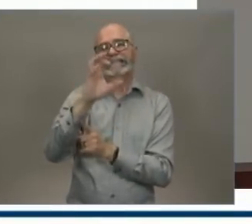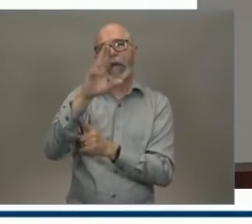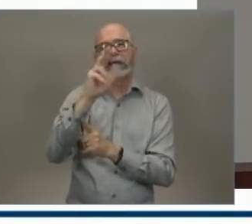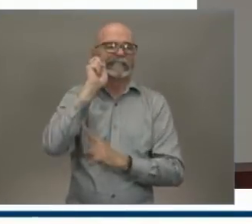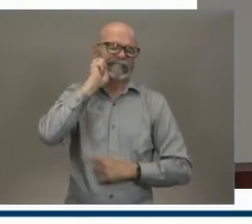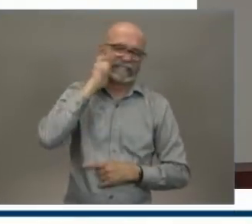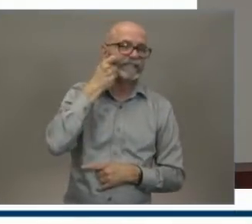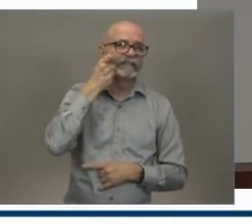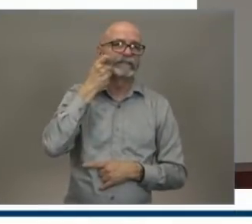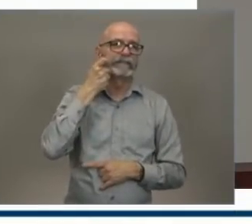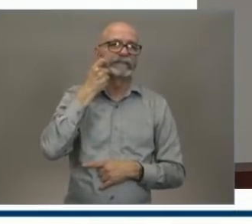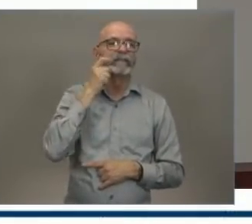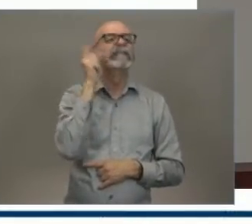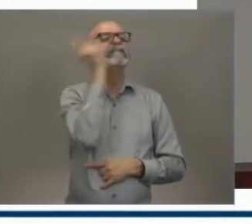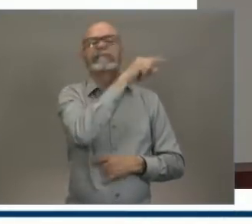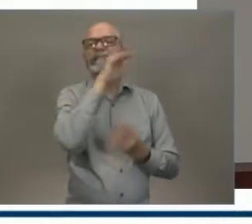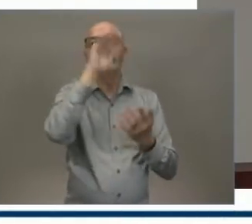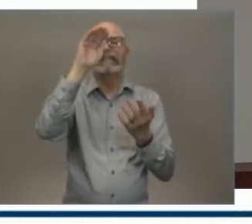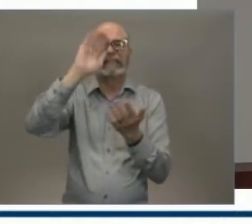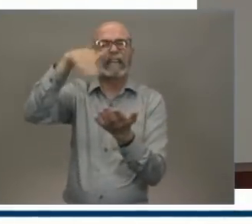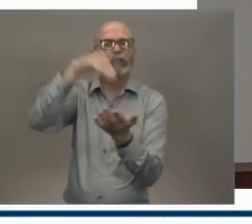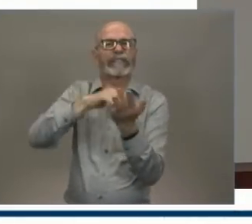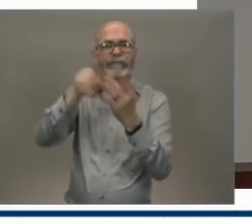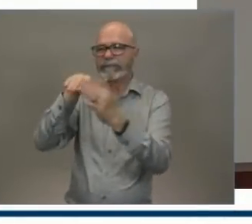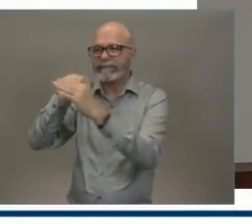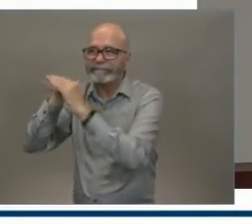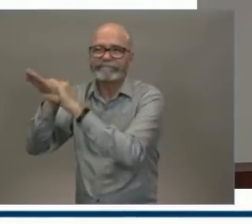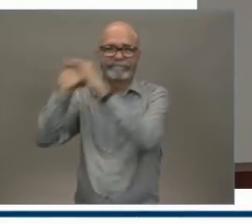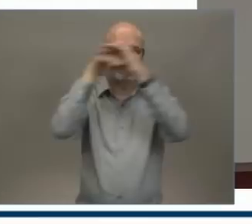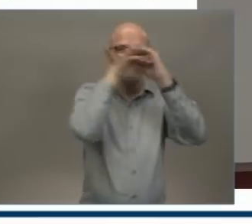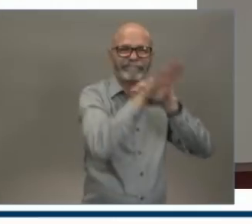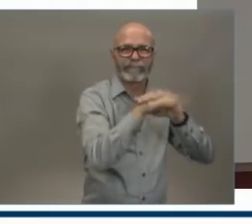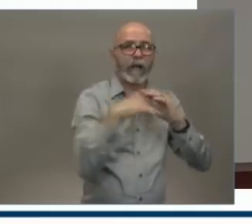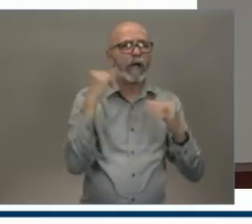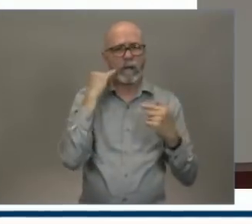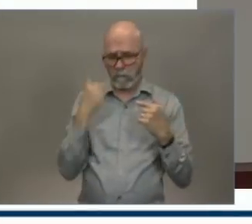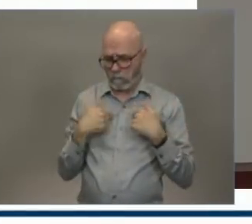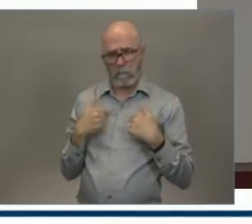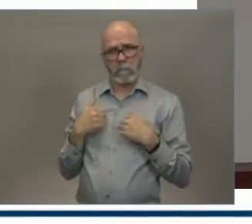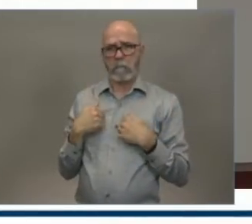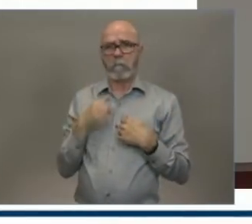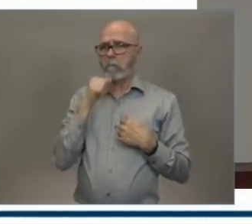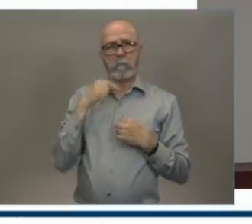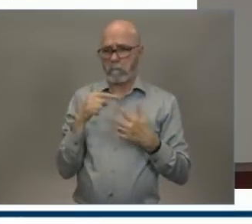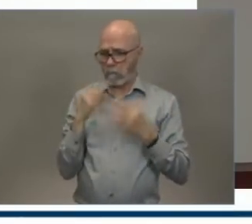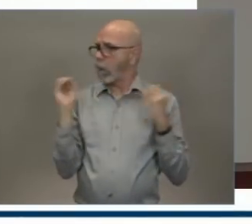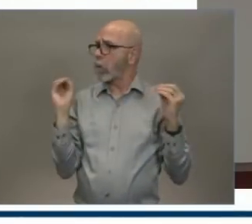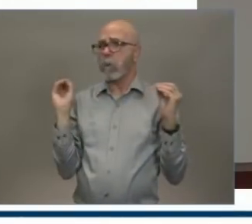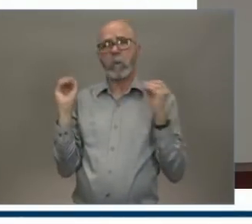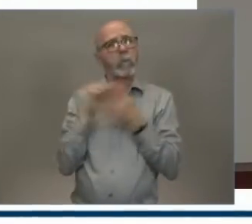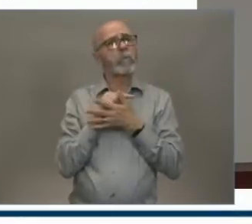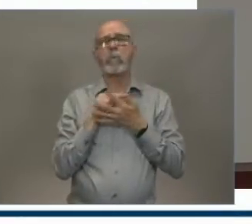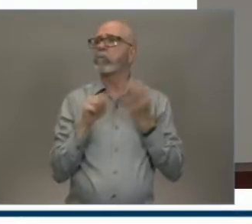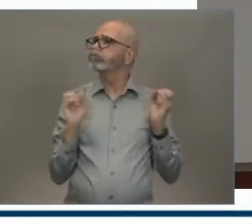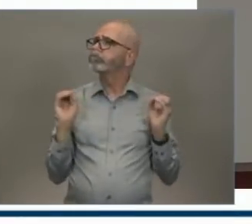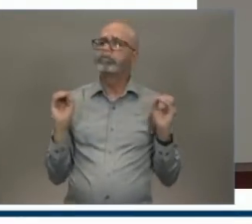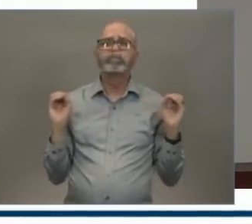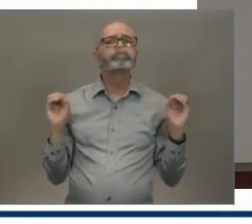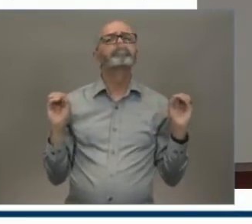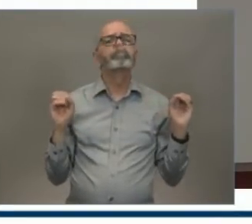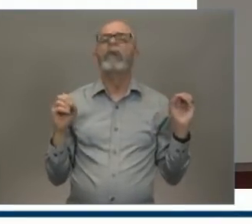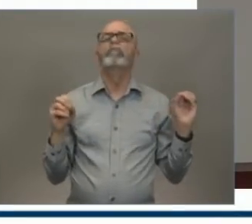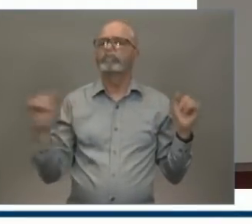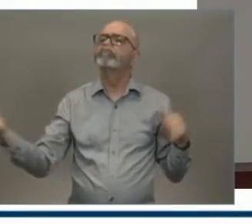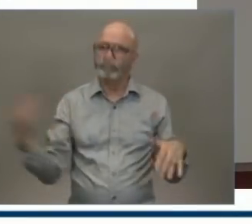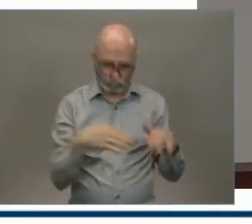if you're not in one of those categories, and if you feel like you want to get tested, whether you're a university student or not, you can certainly be welcome to come with